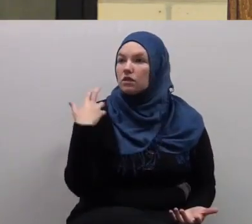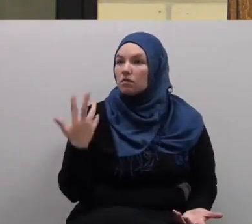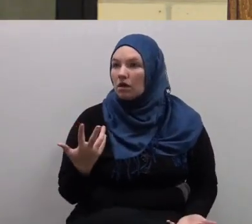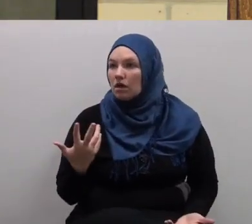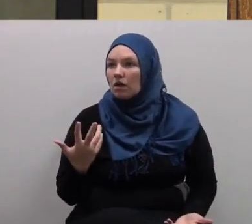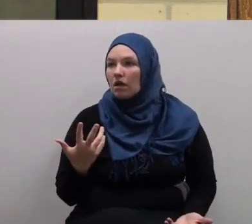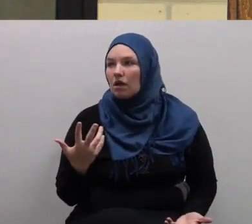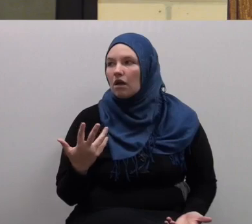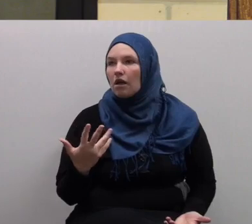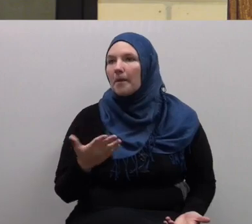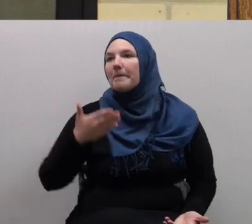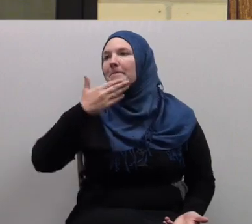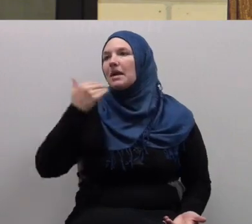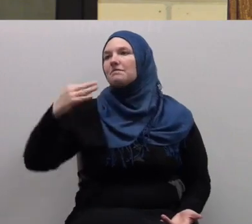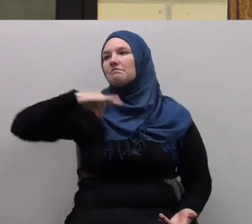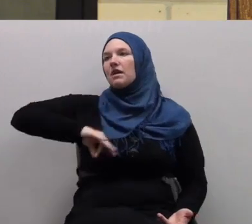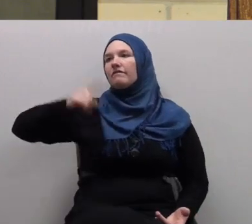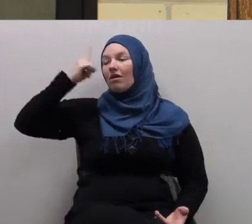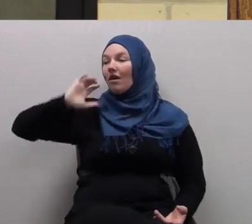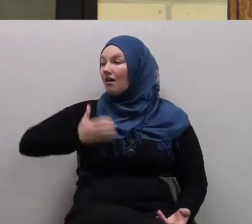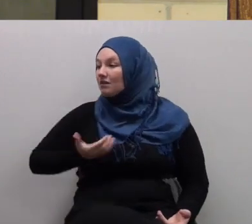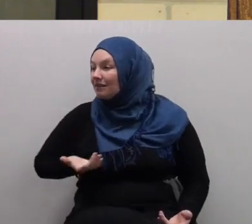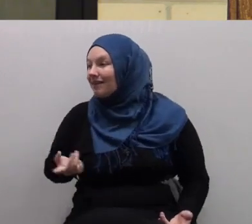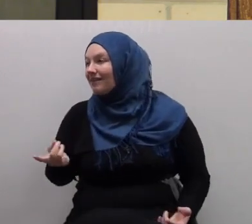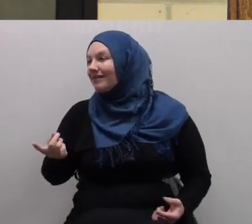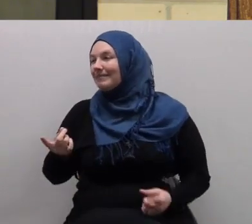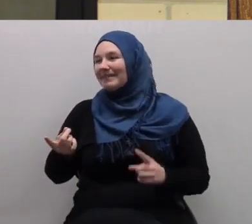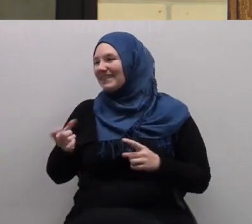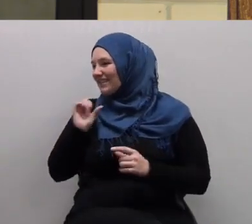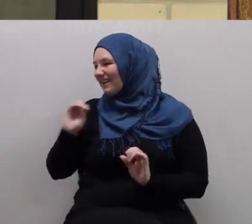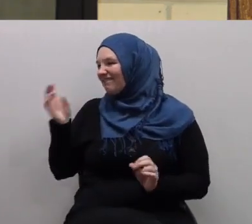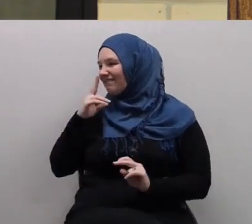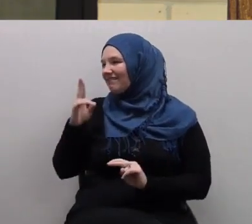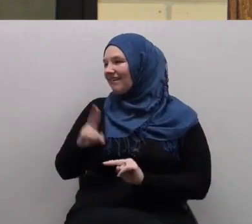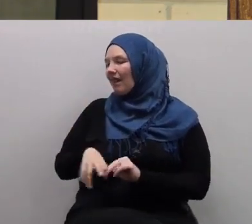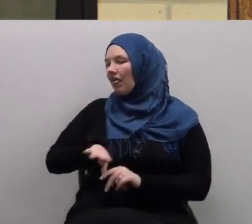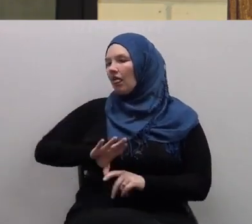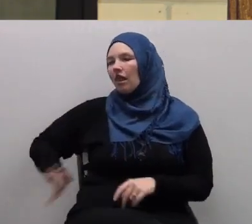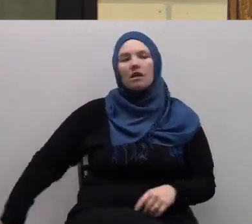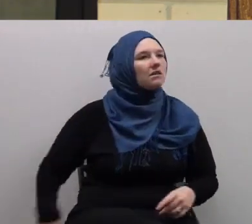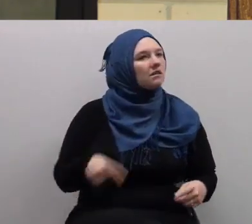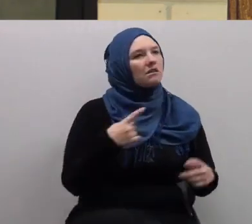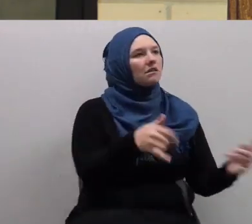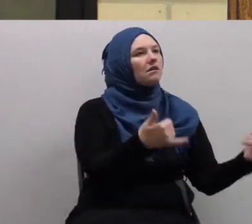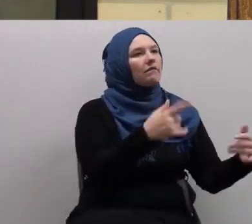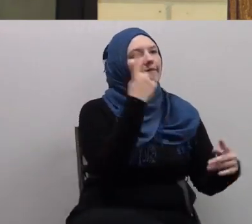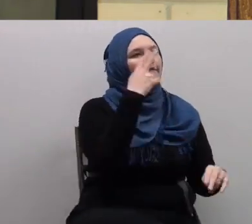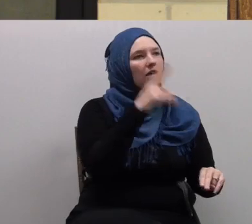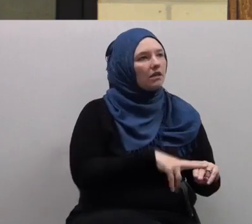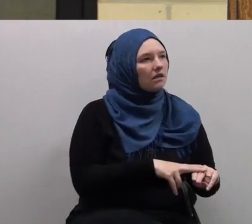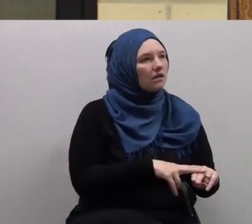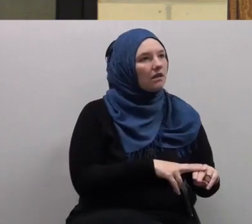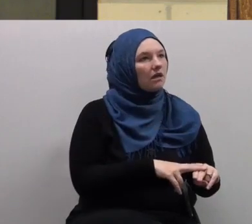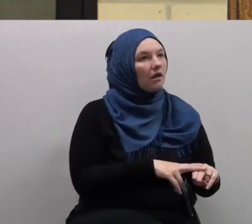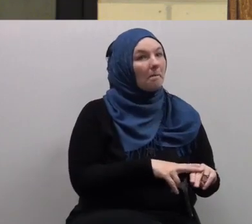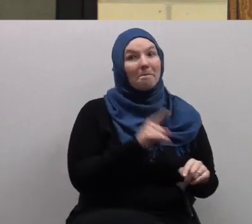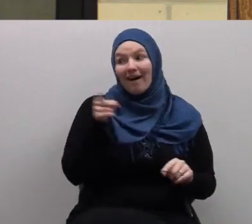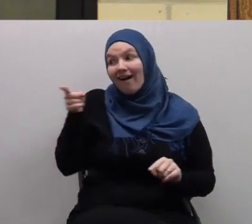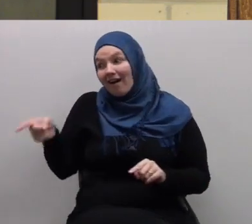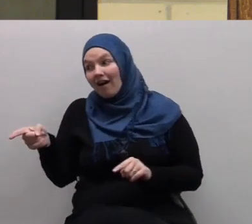What is in their best interest? What can advance their interest in this life and in the